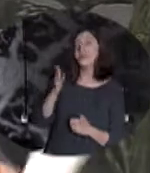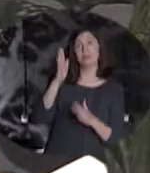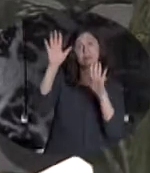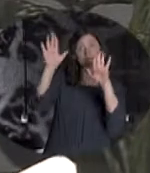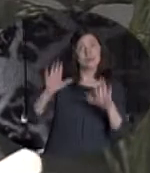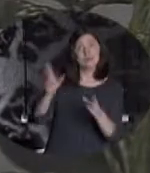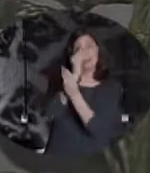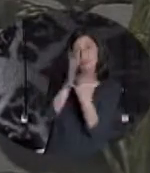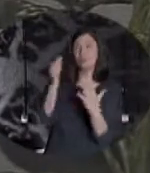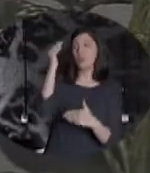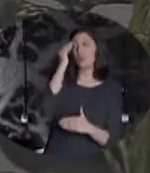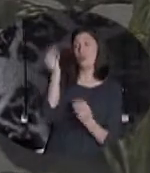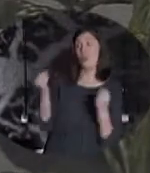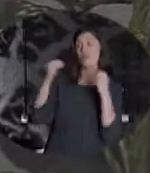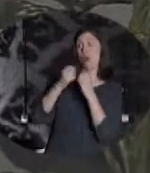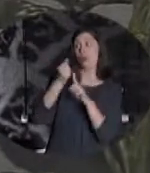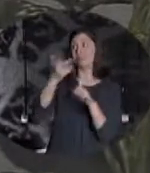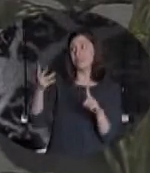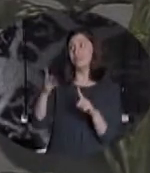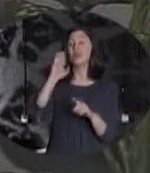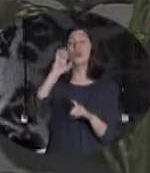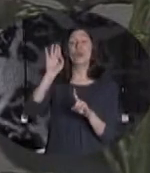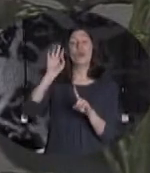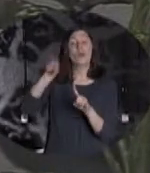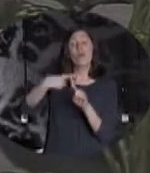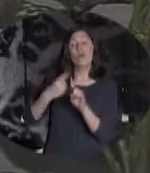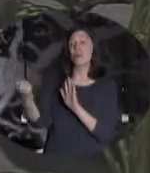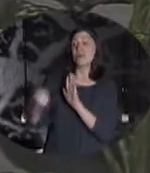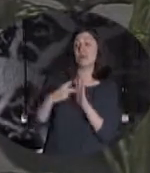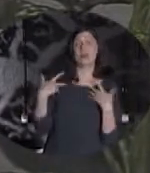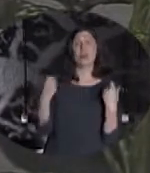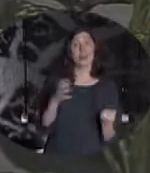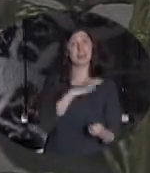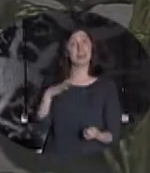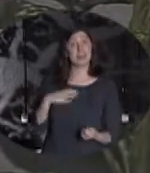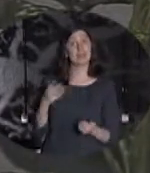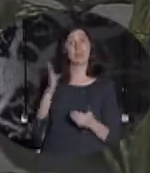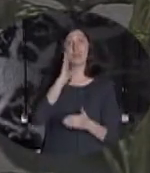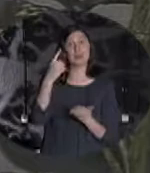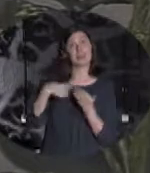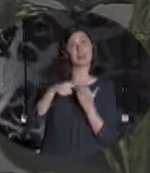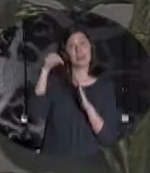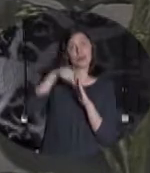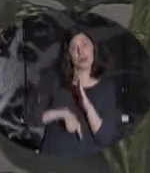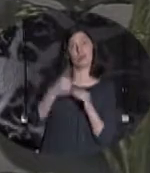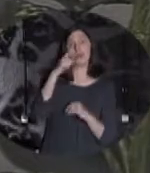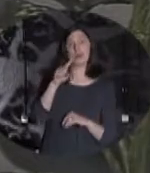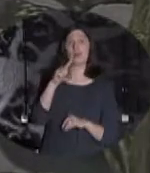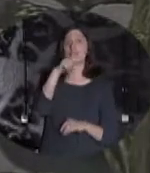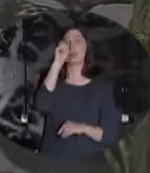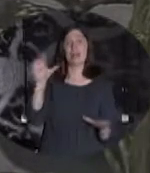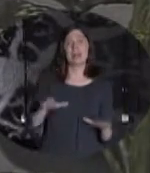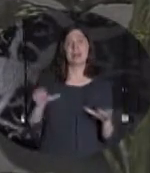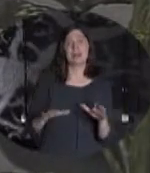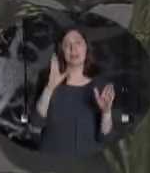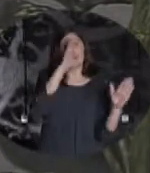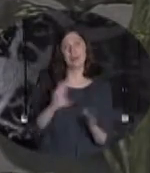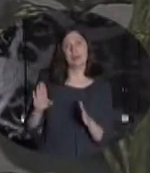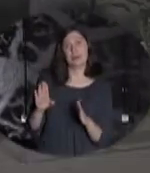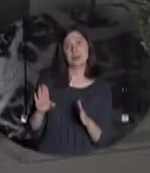we have so much more to discuss. Sure. So when we come back to Healthy Cleveland, we'll have more with Shadi on summer activity preparedness. So stay